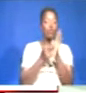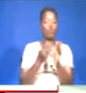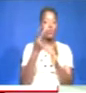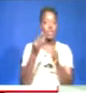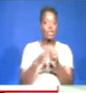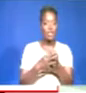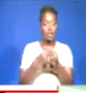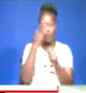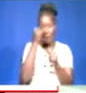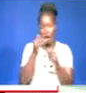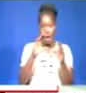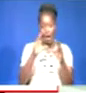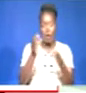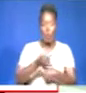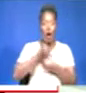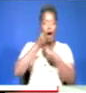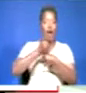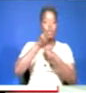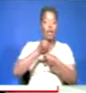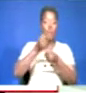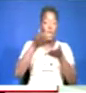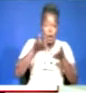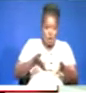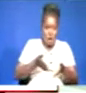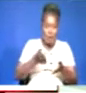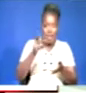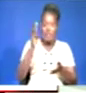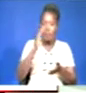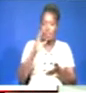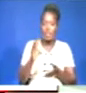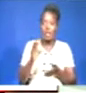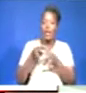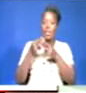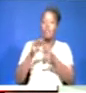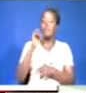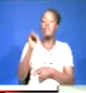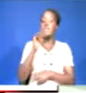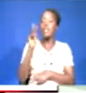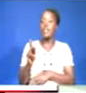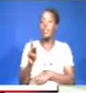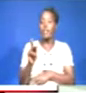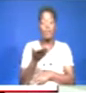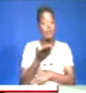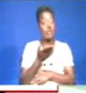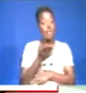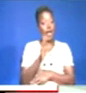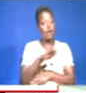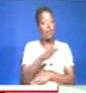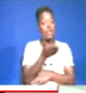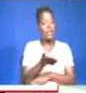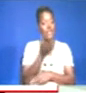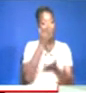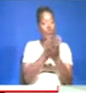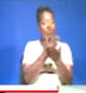because World Cup. Echo KBC. My name is John Jacob Kioria. Yes, what can we say? KBC is your place to be and your true sports